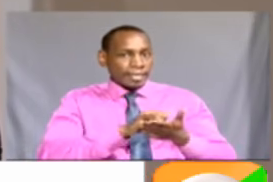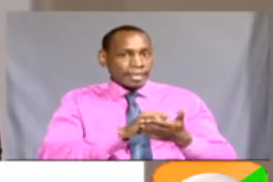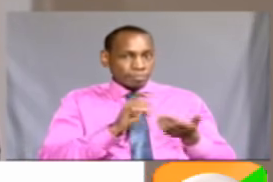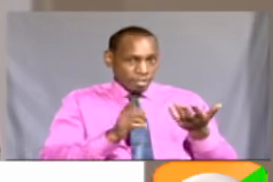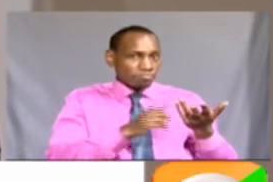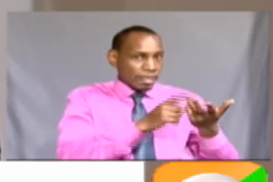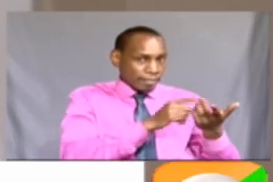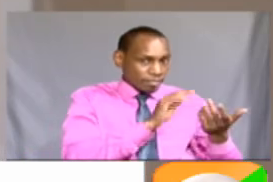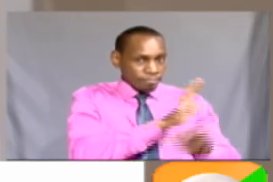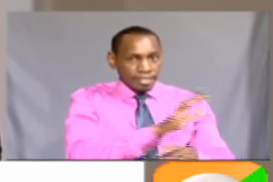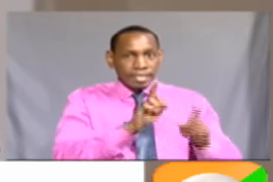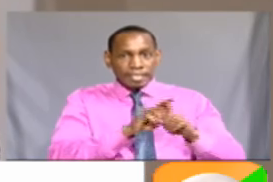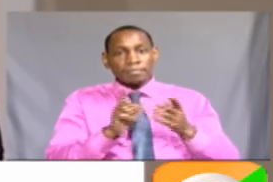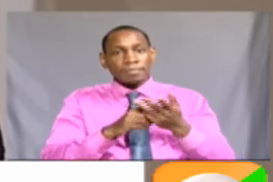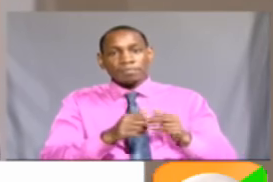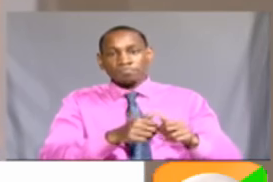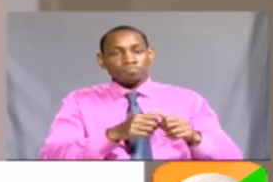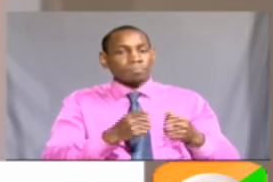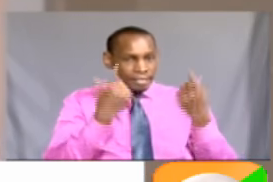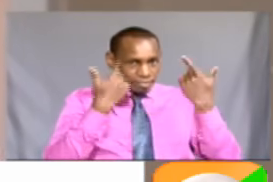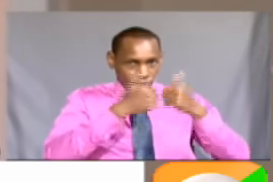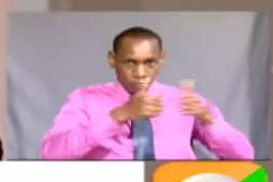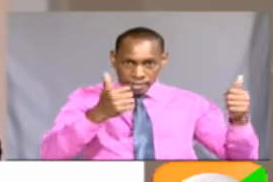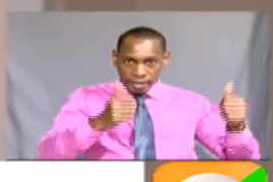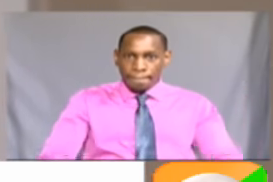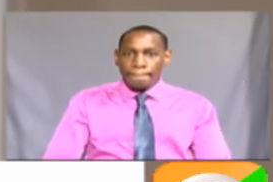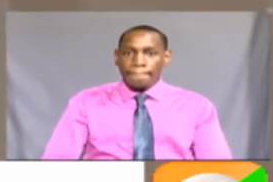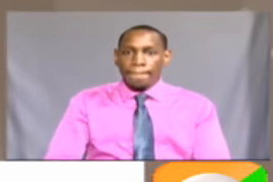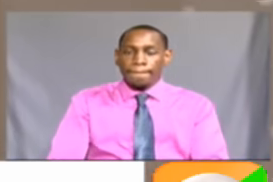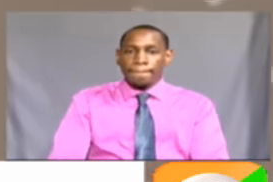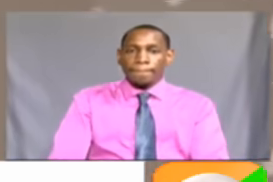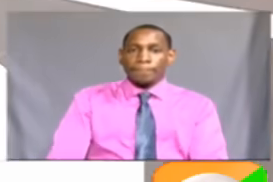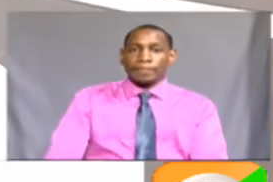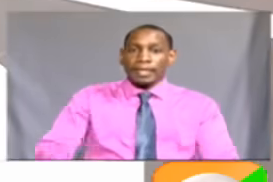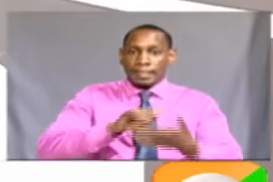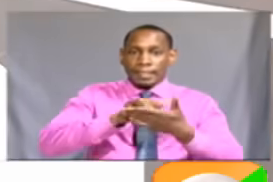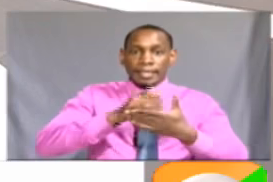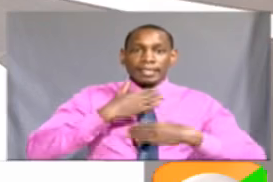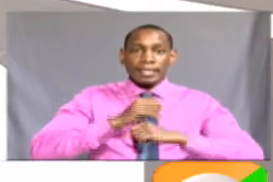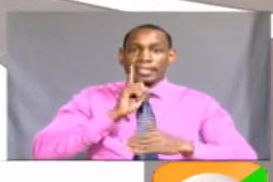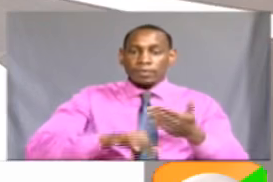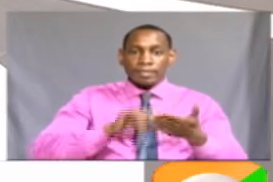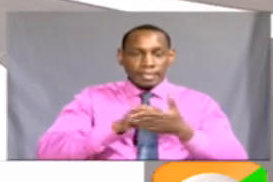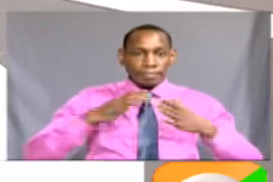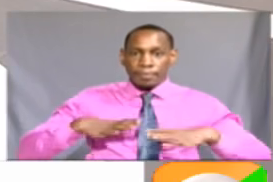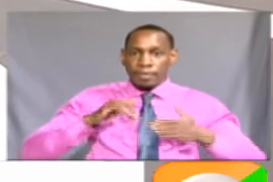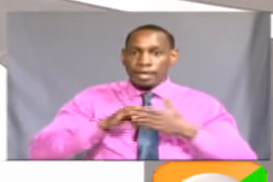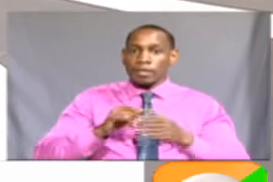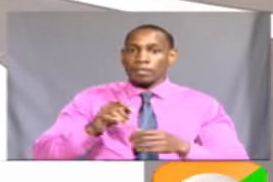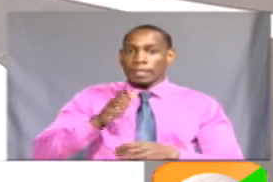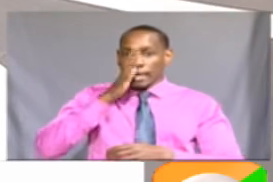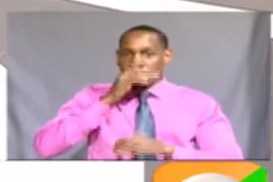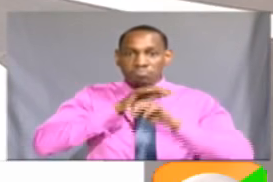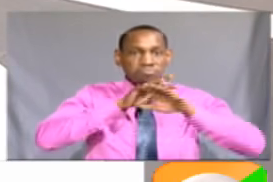the numbers, even the figures are making sense. I think that is the trust that he says these people who are spreading